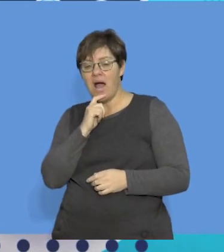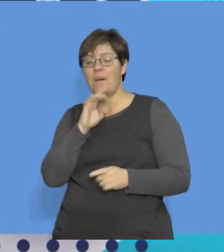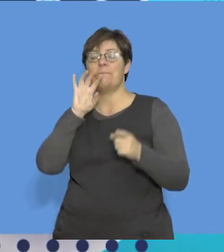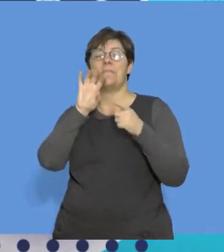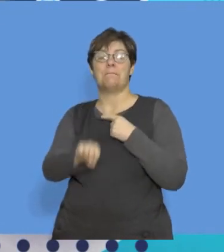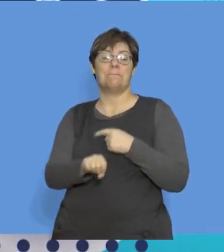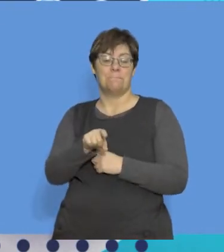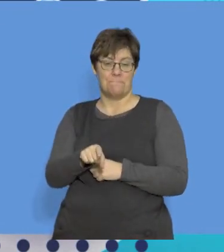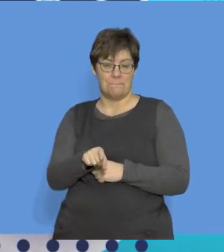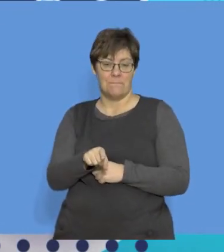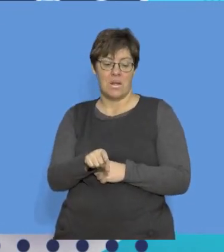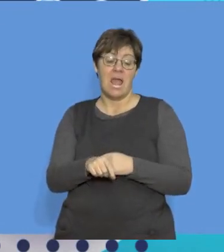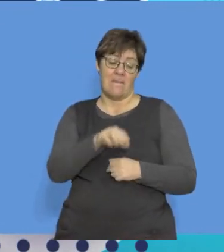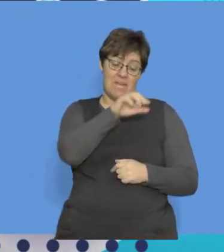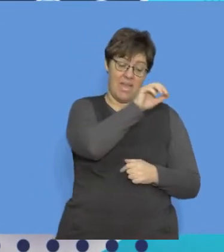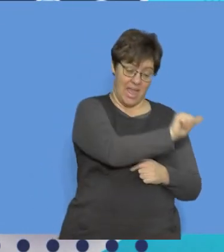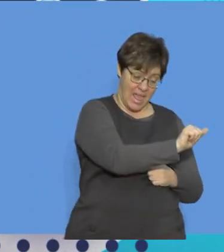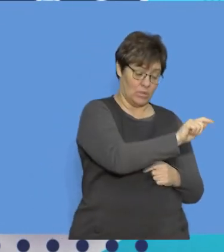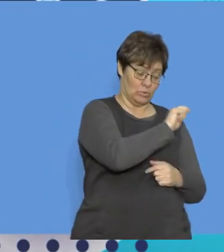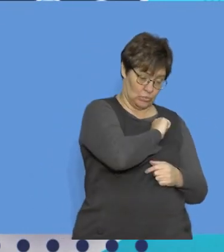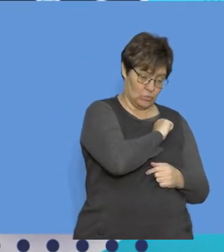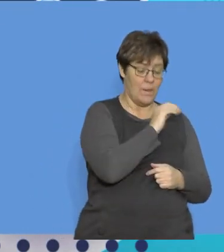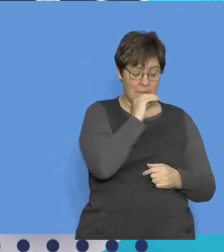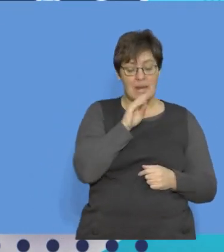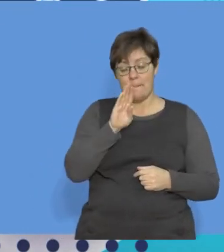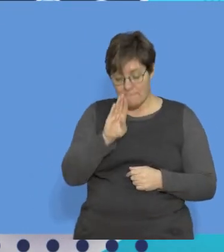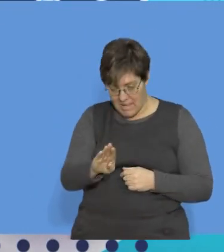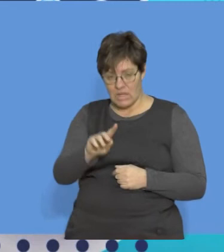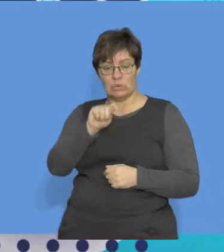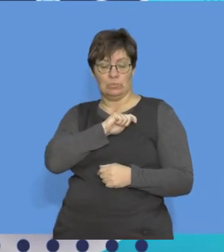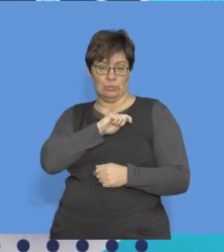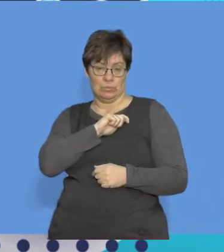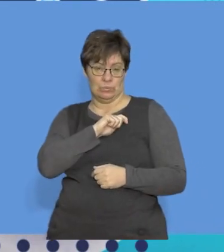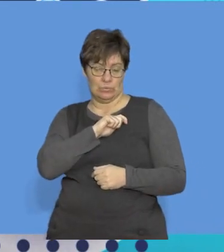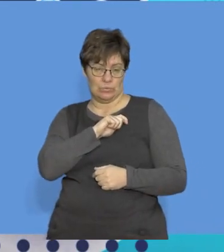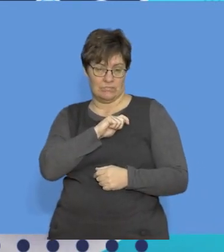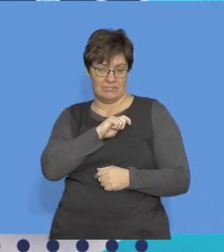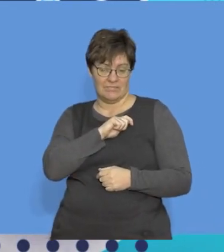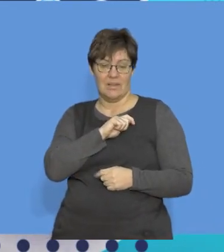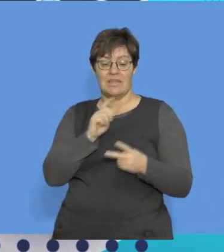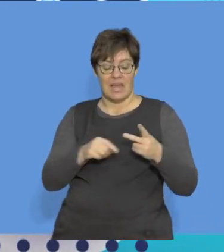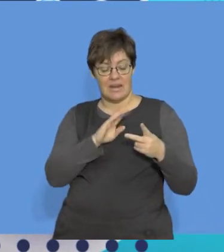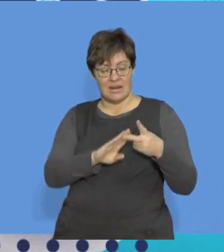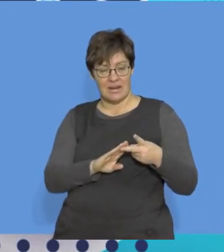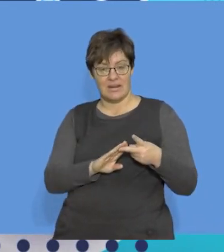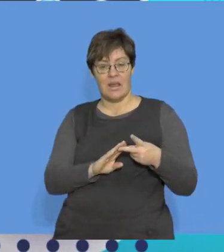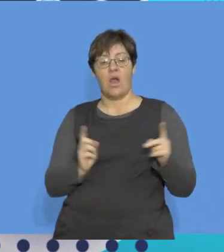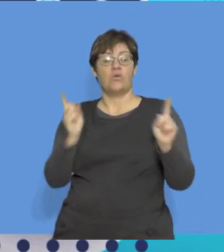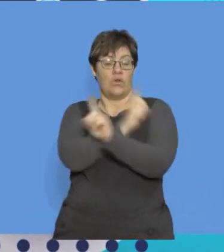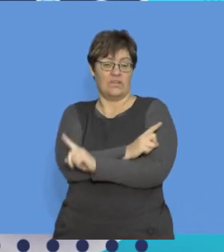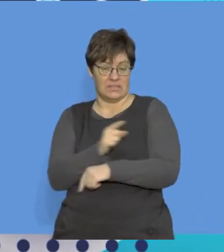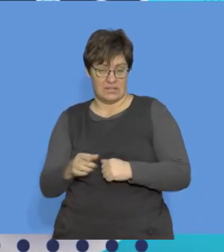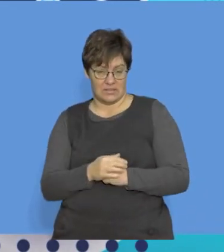that if A is true, then B will definitely be true. and then we looked at the converse of this, right? But